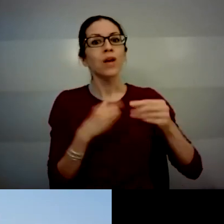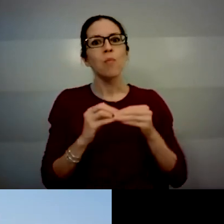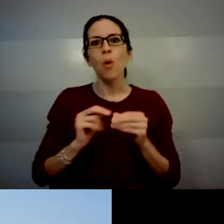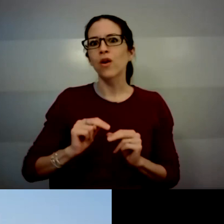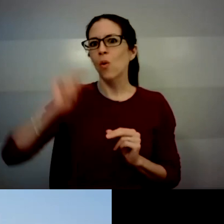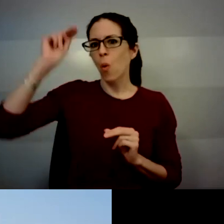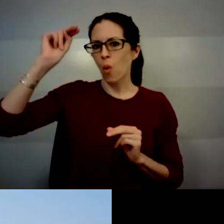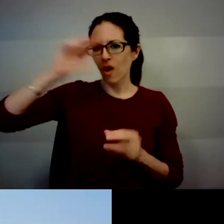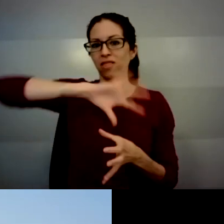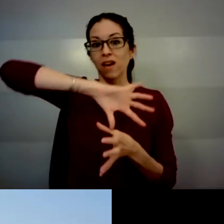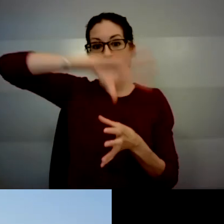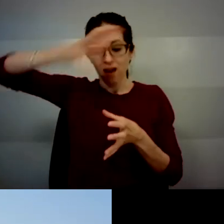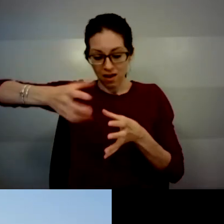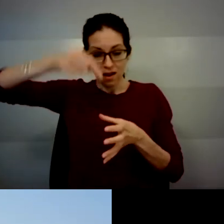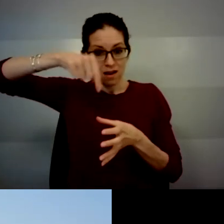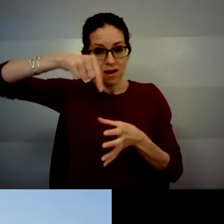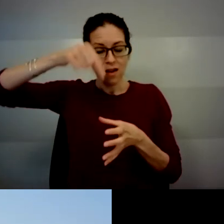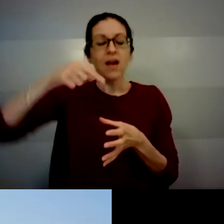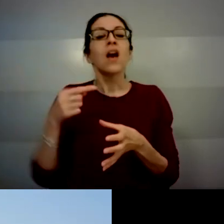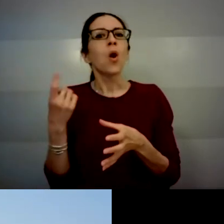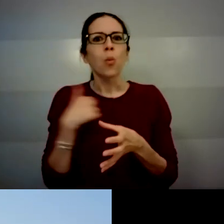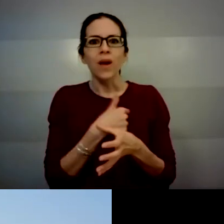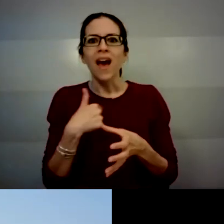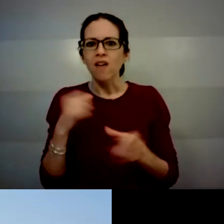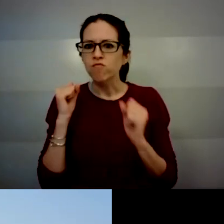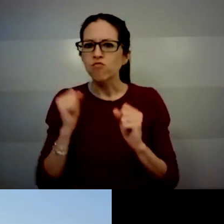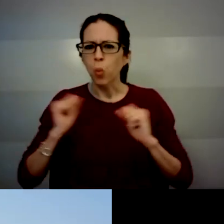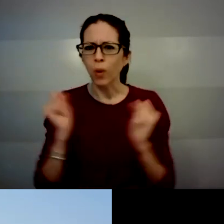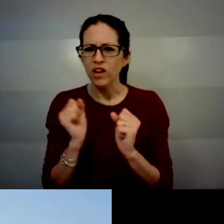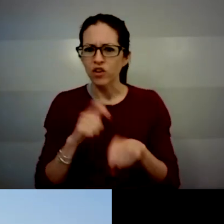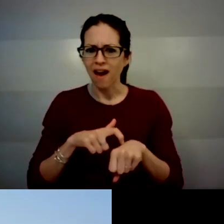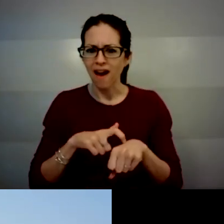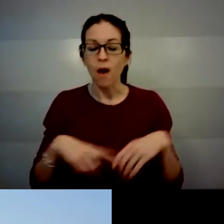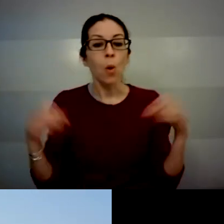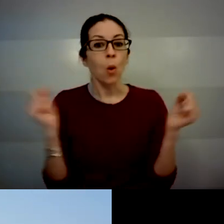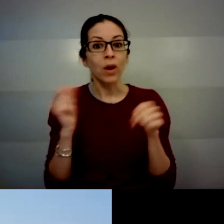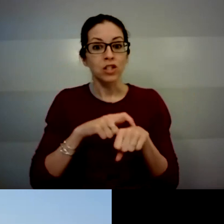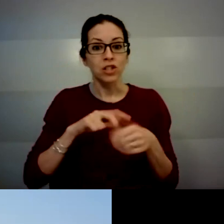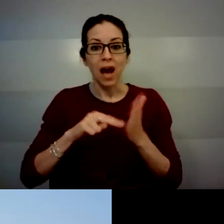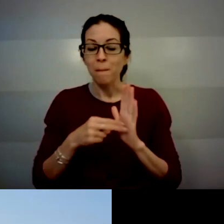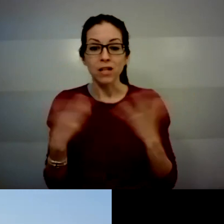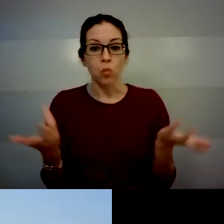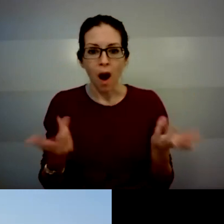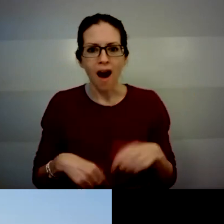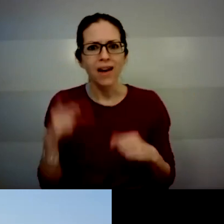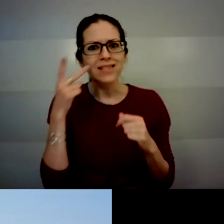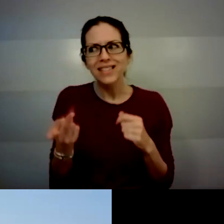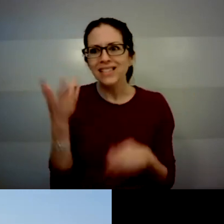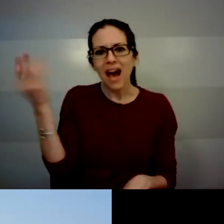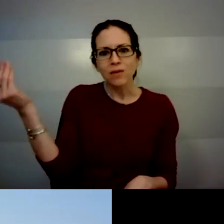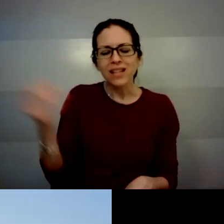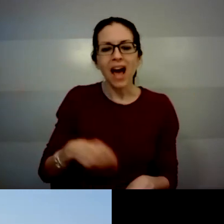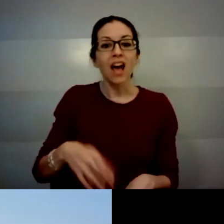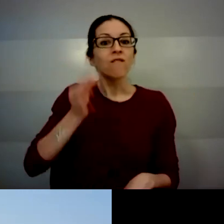winters. Those winters mean that there are seasonal fluctuations in resources. So berries and fruits and seeds are